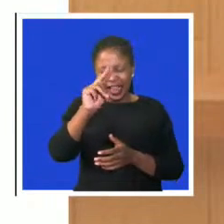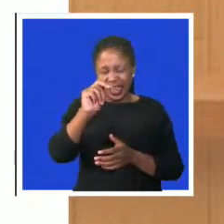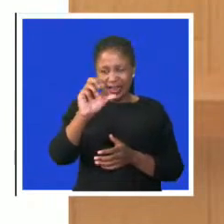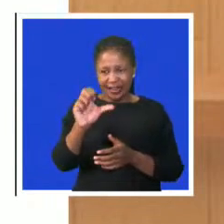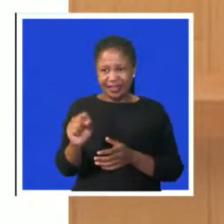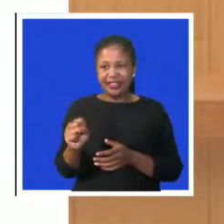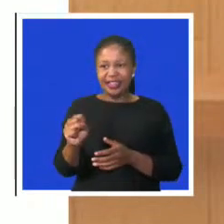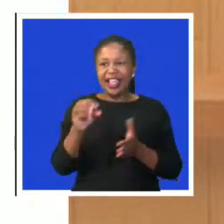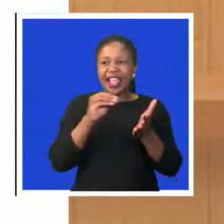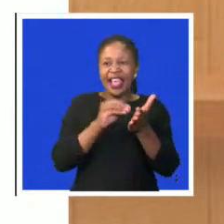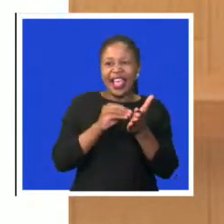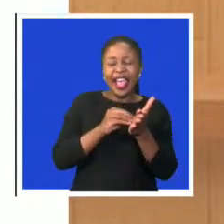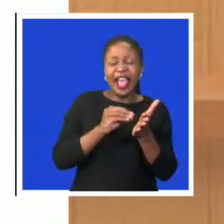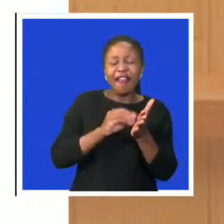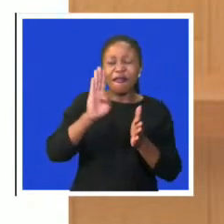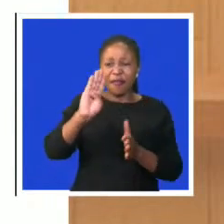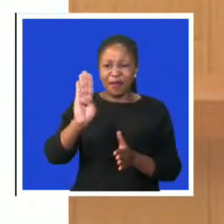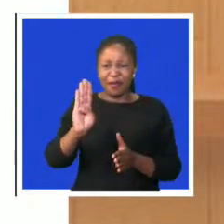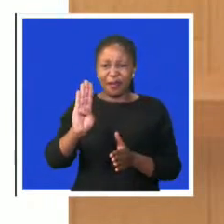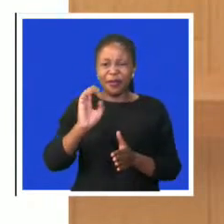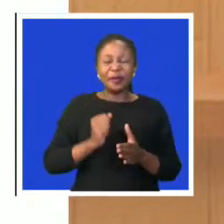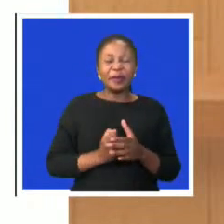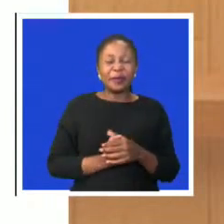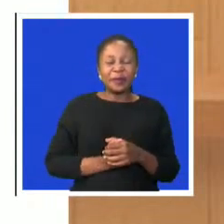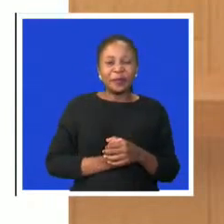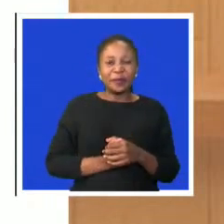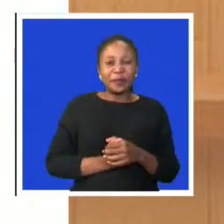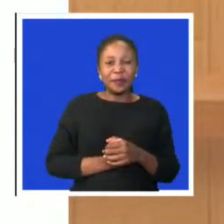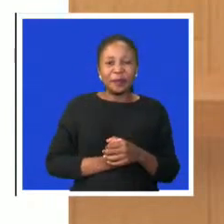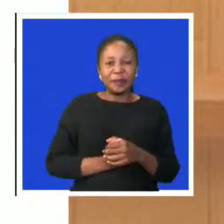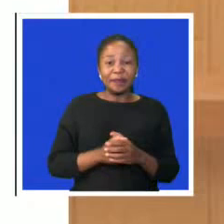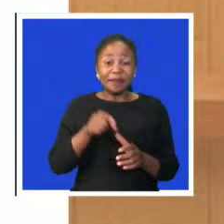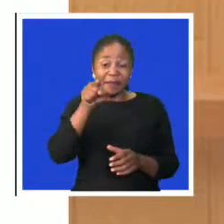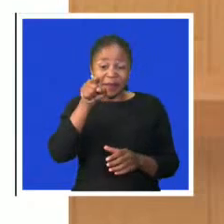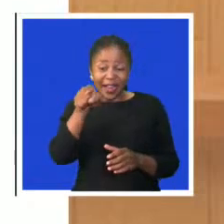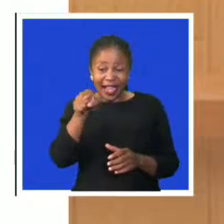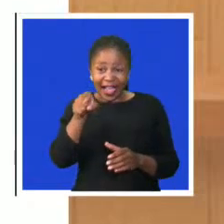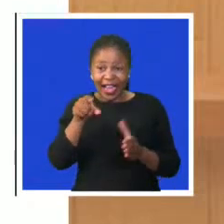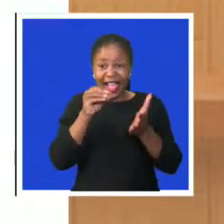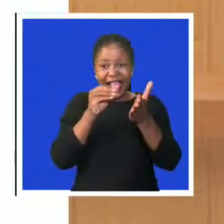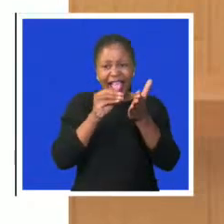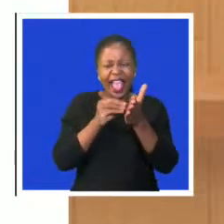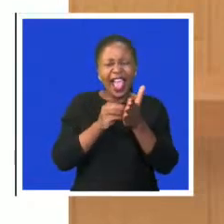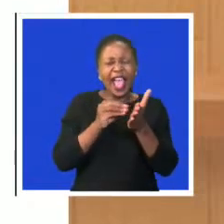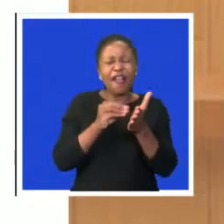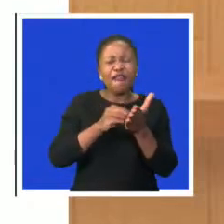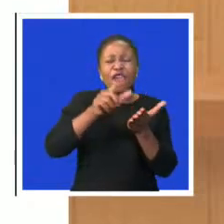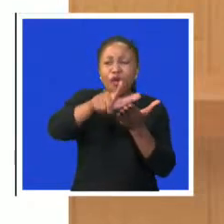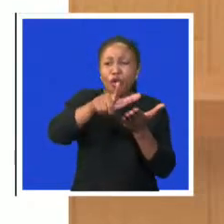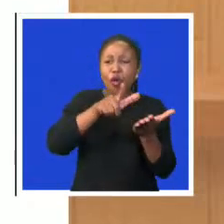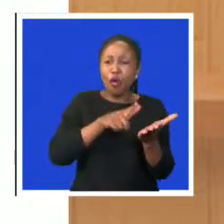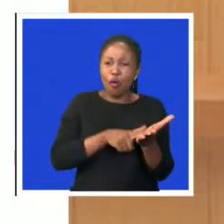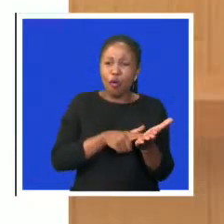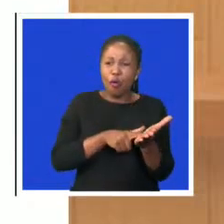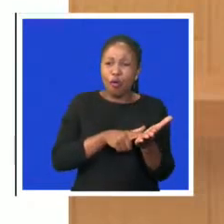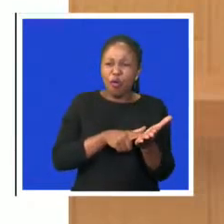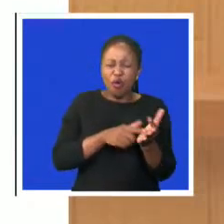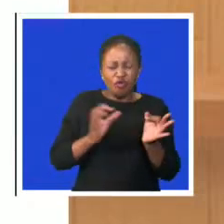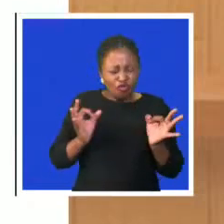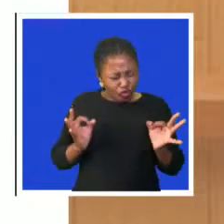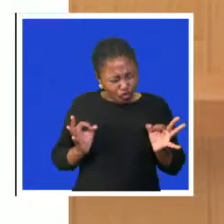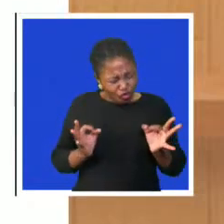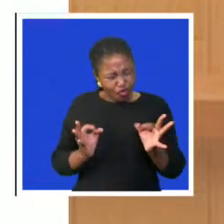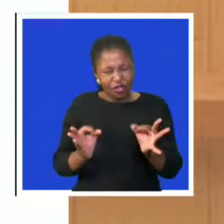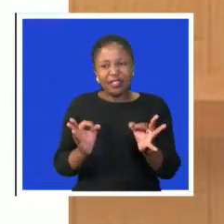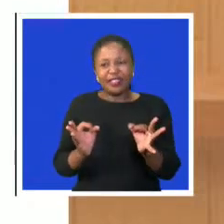commercial, educational, and cultural life. The Greek rule was the most